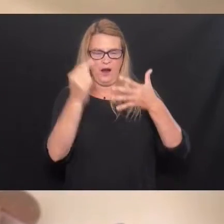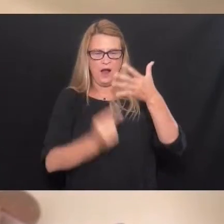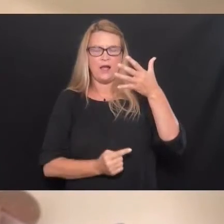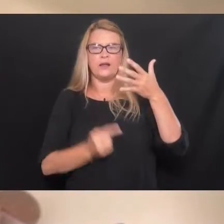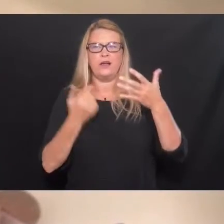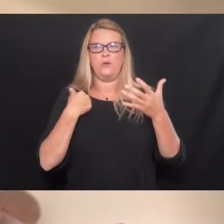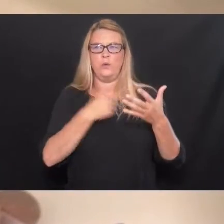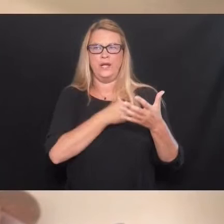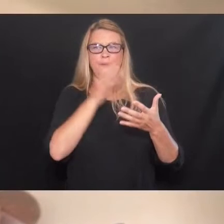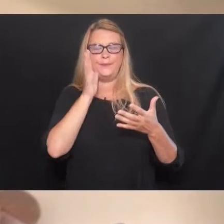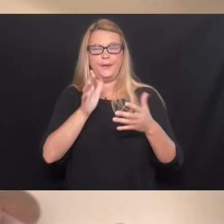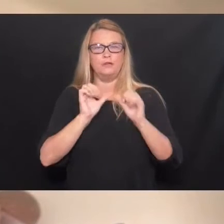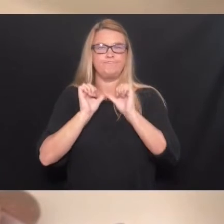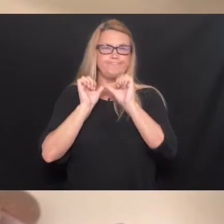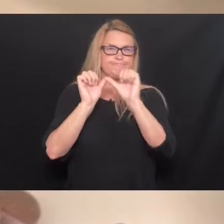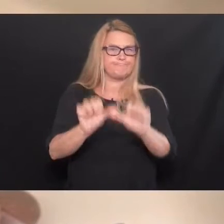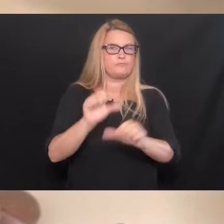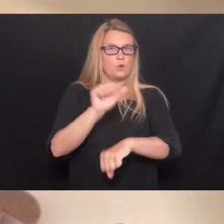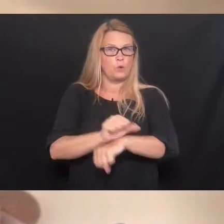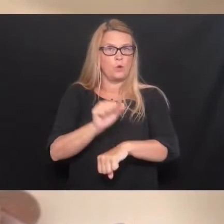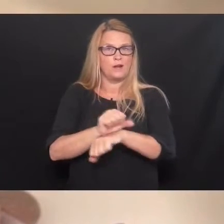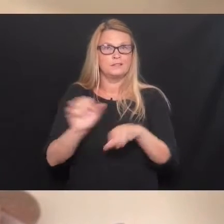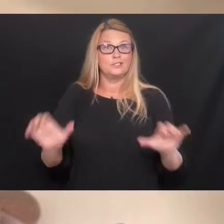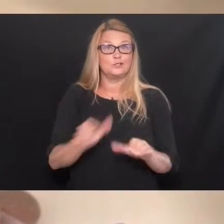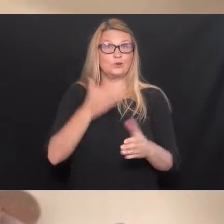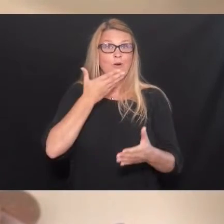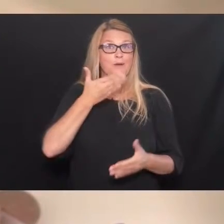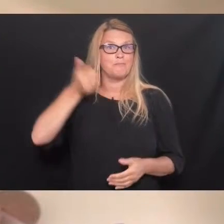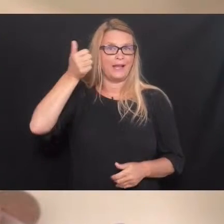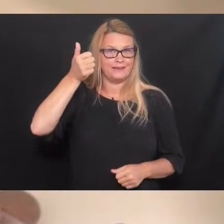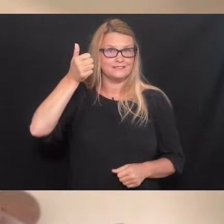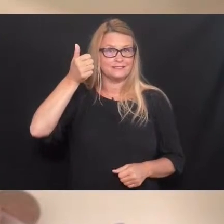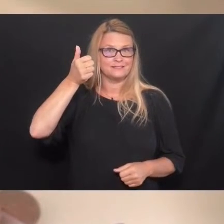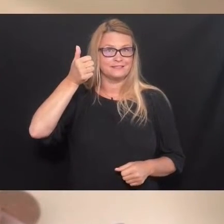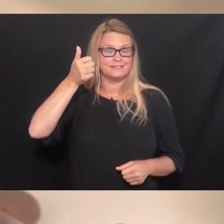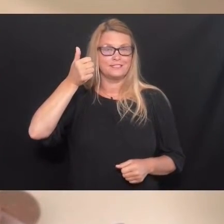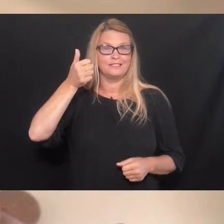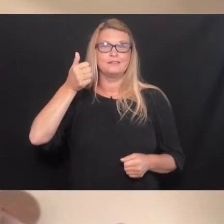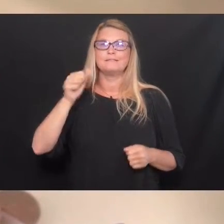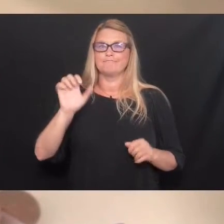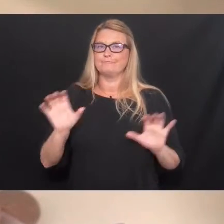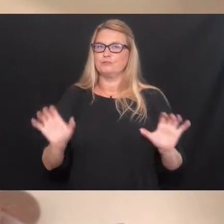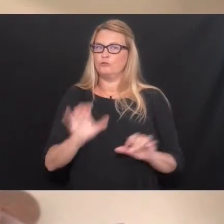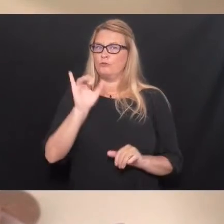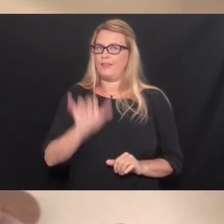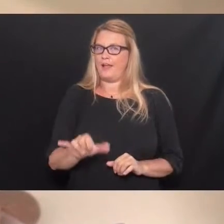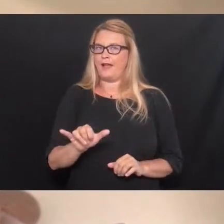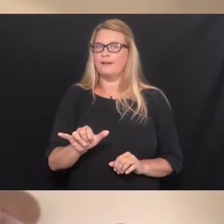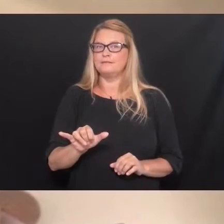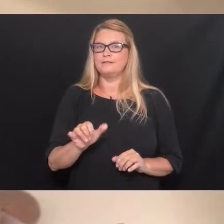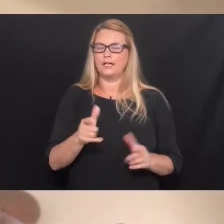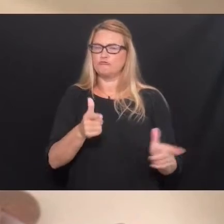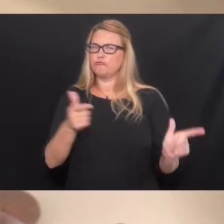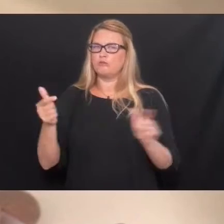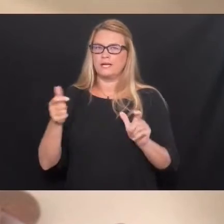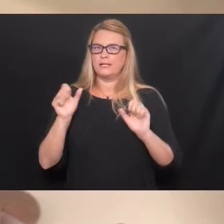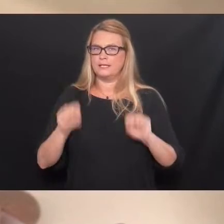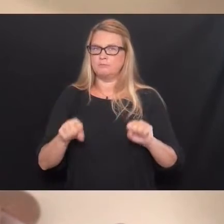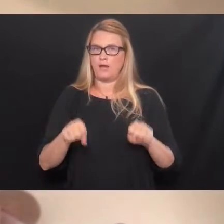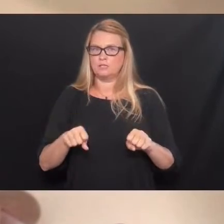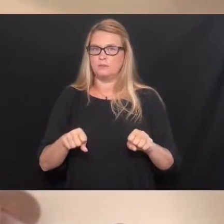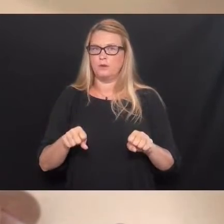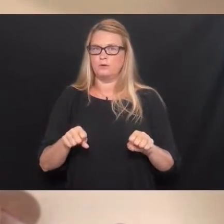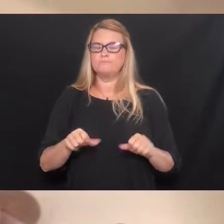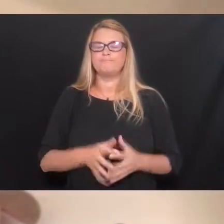work and do our best to get to that point as quickly as possible within the constraints that we